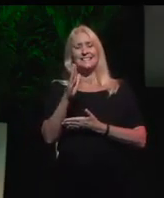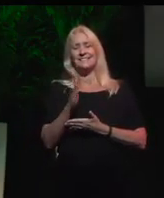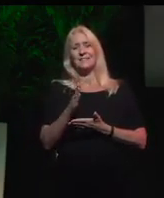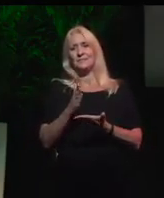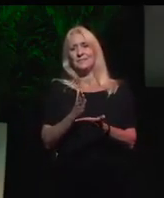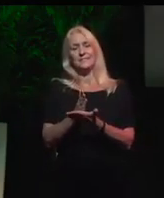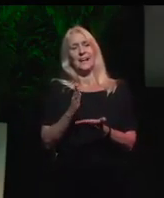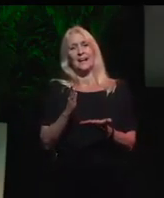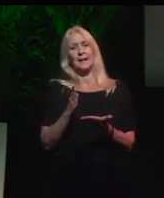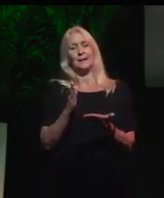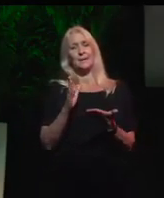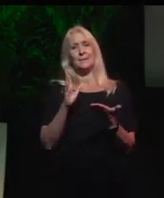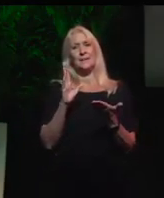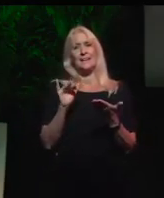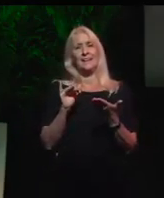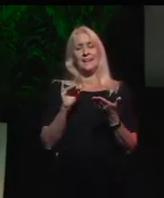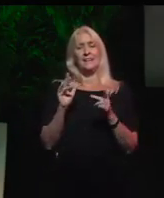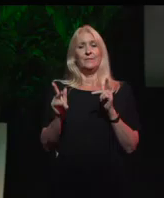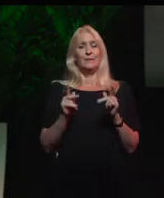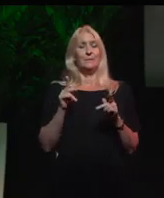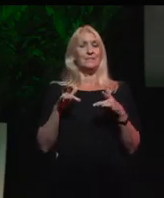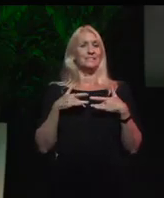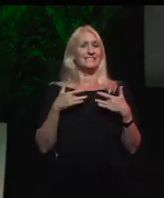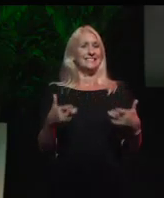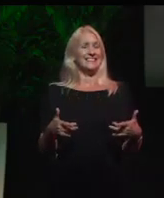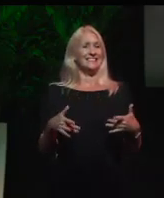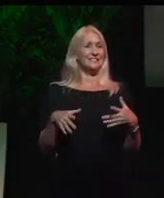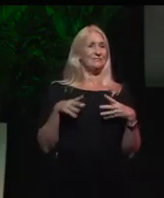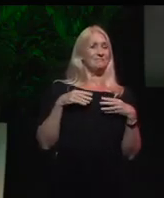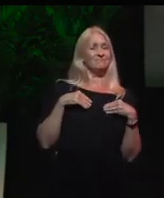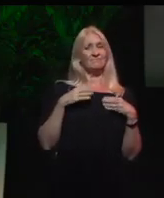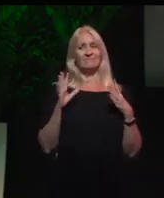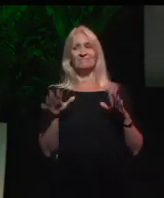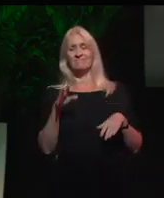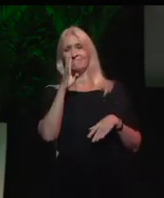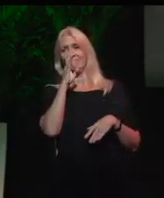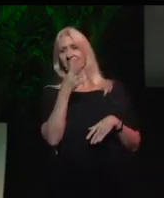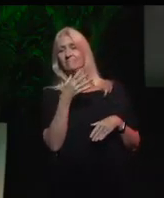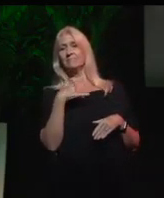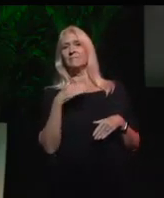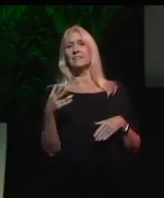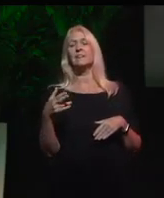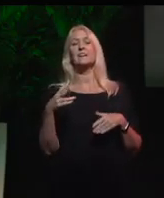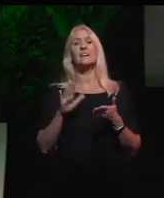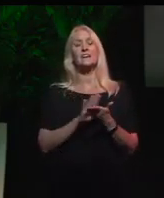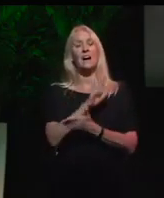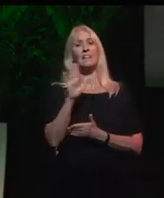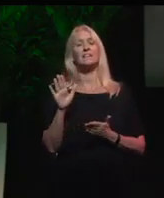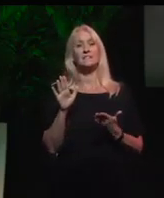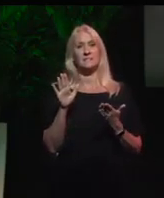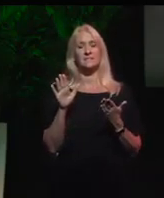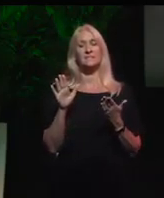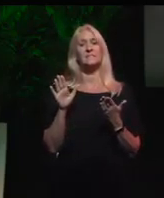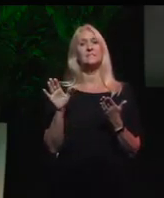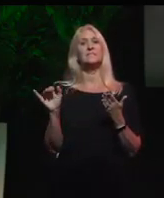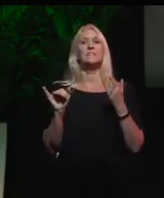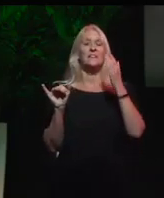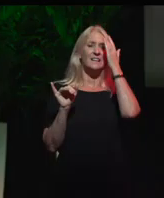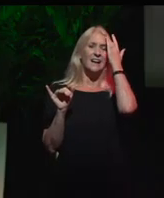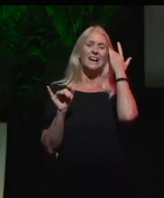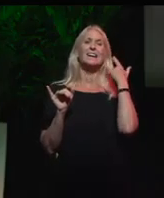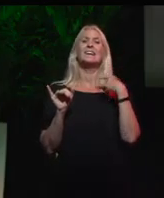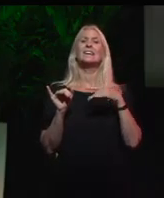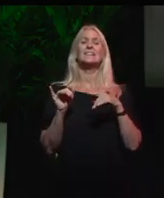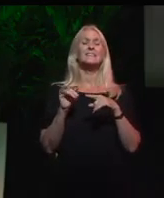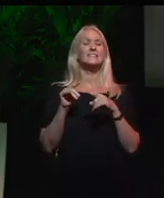wanes into tepid resignation wherever higher education is presented as solely a cog in the Boethius-like wheel of social